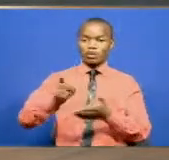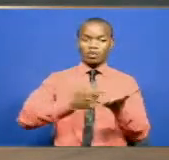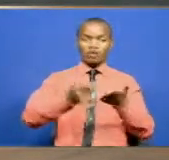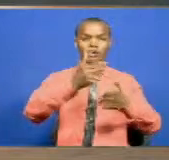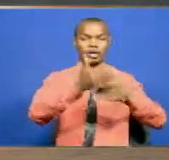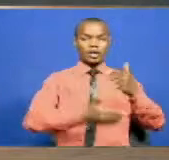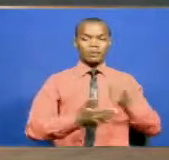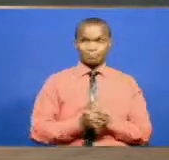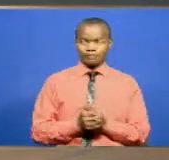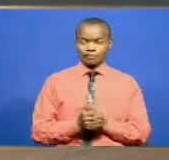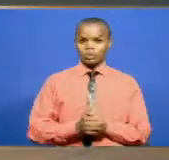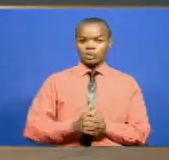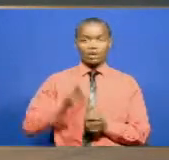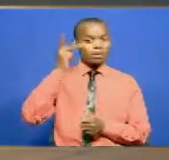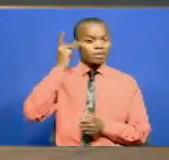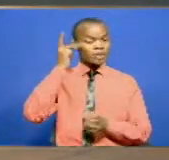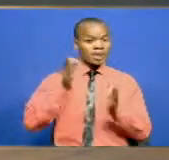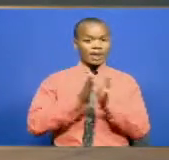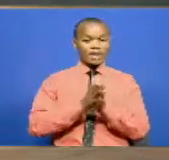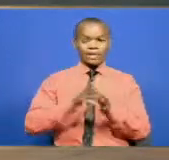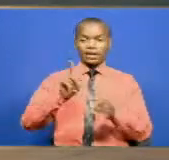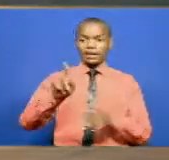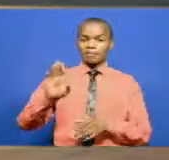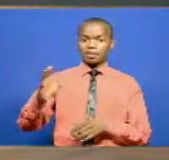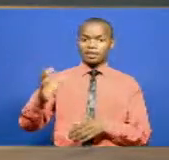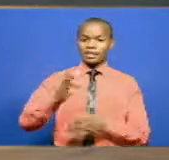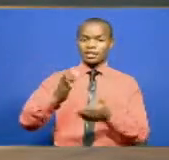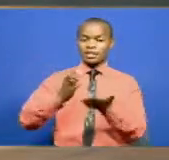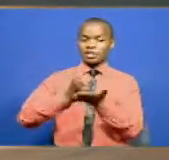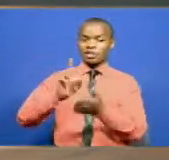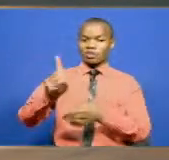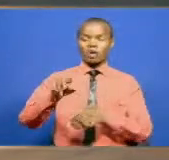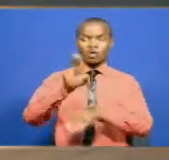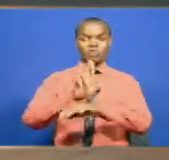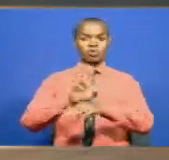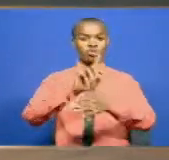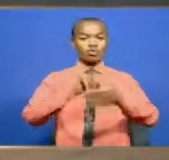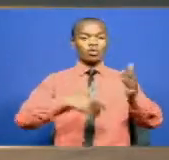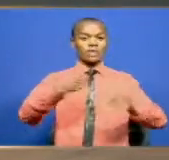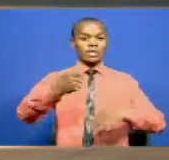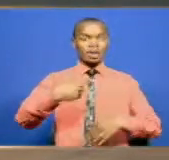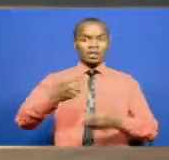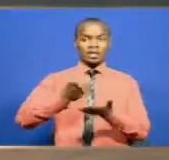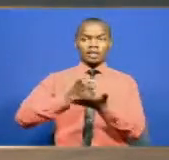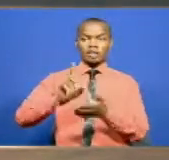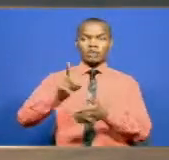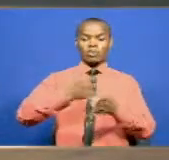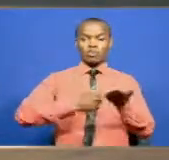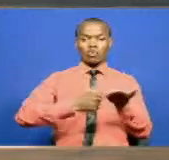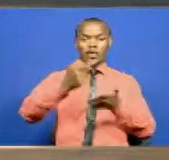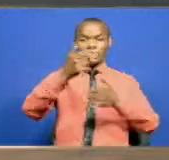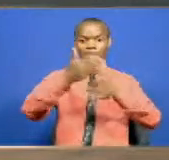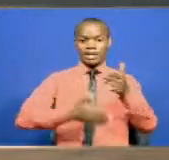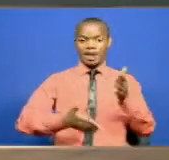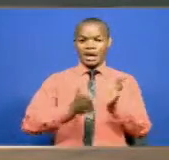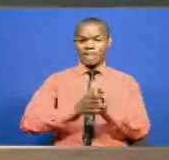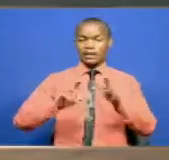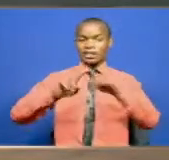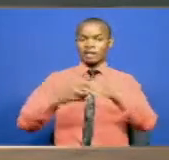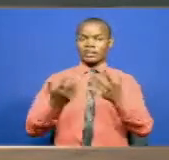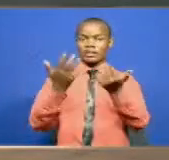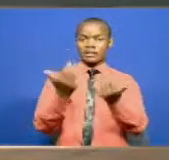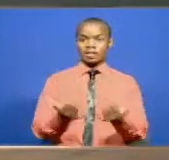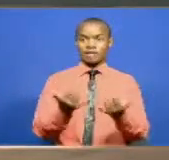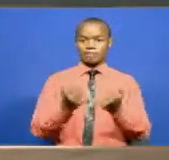at purity_museo and at KBC Channel One News. The hashtag to use is Channel One Weekend, and Channel One Weekend begins right